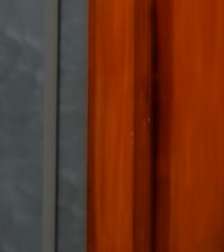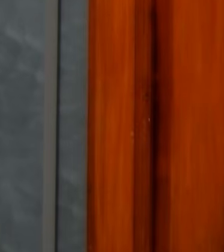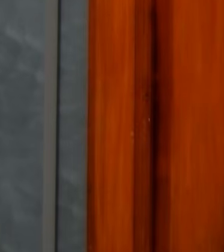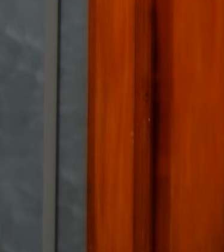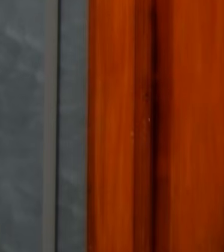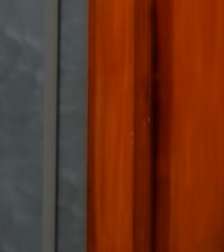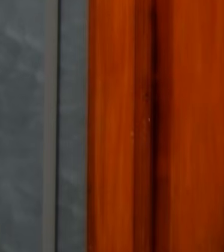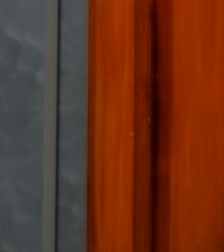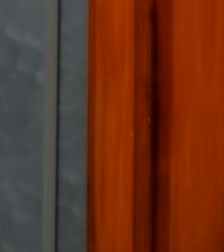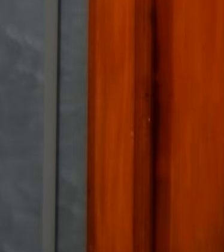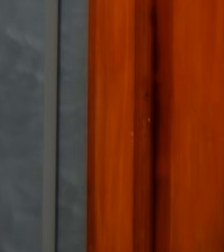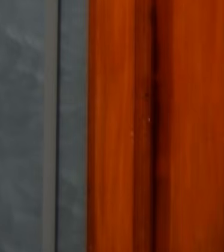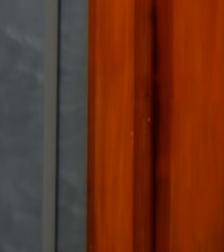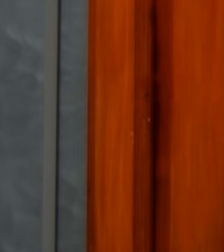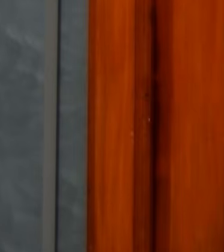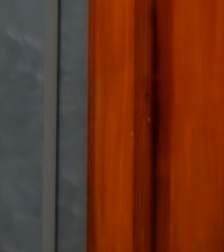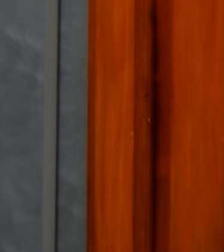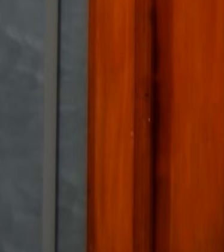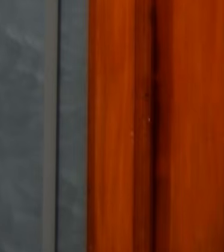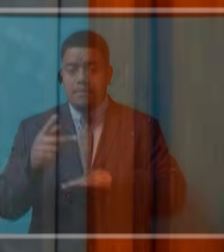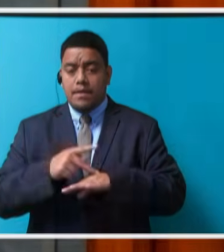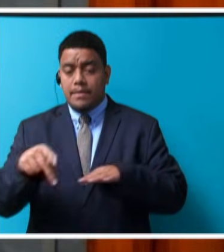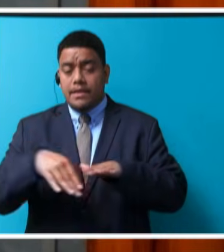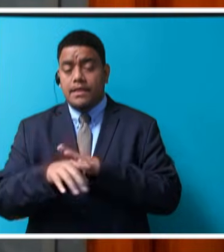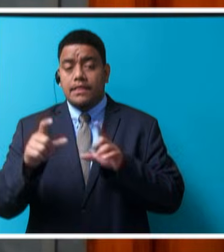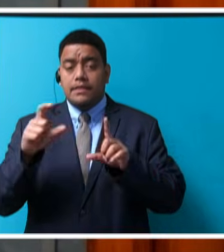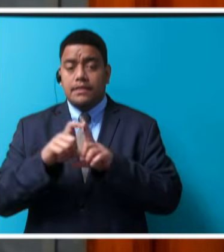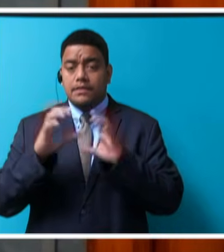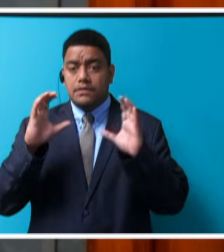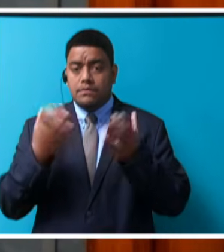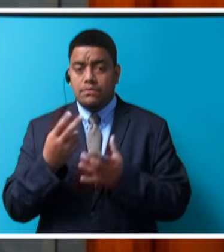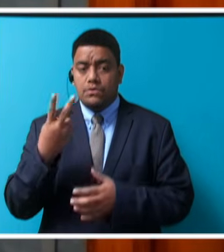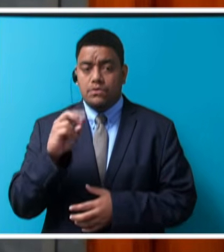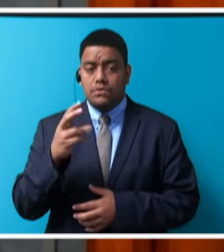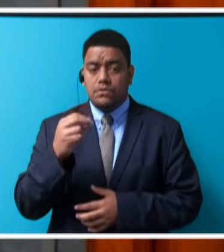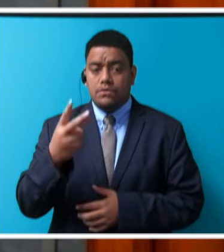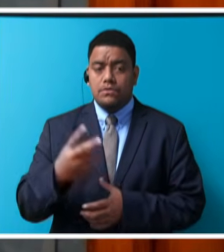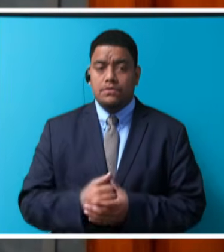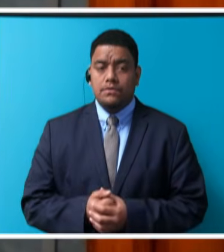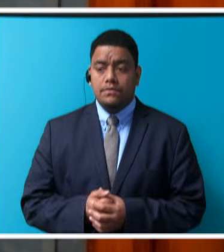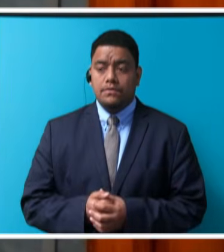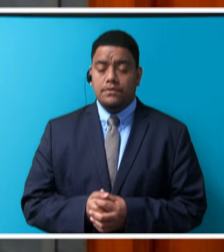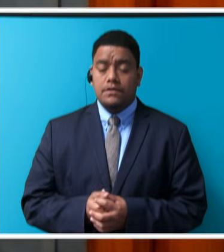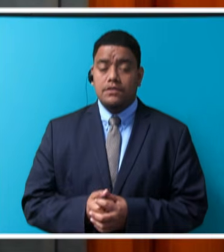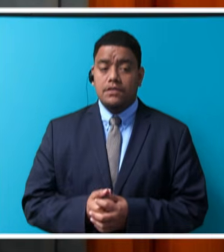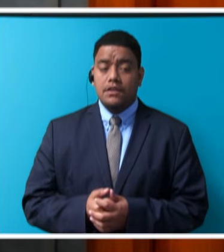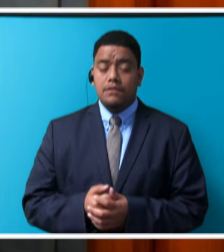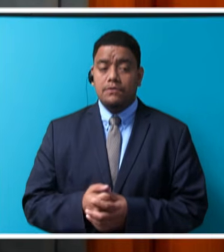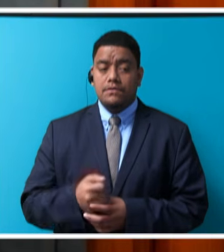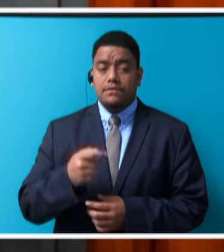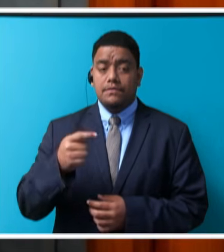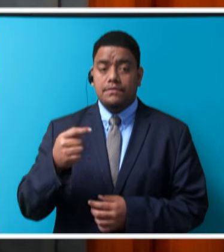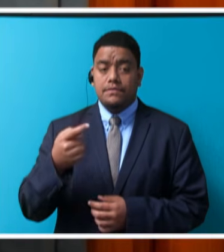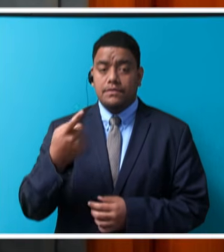budget since entering Parliament in December of 2022. And I do